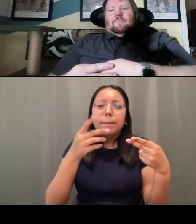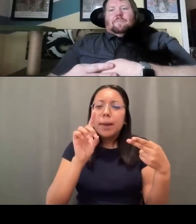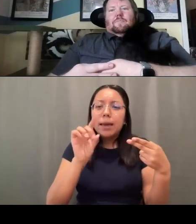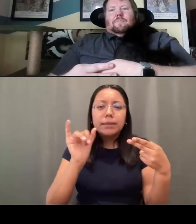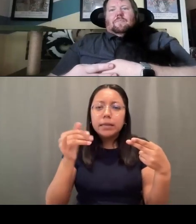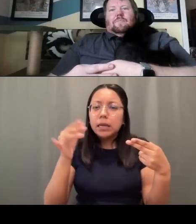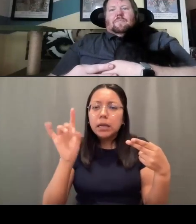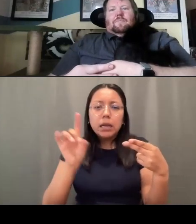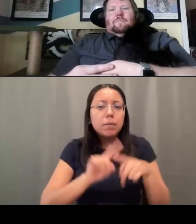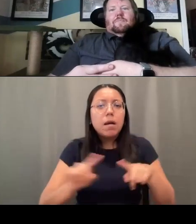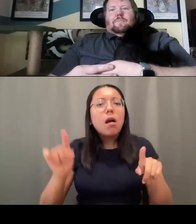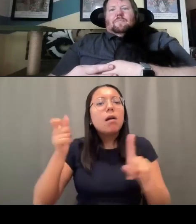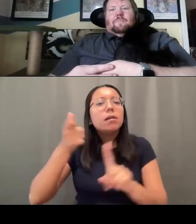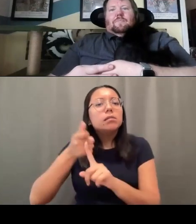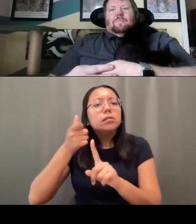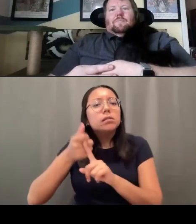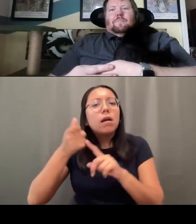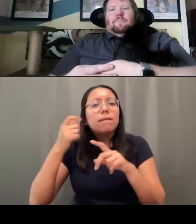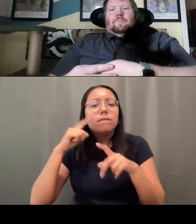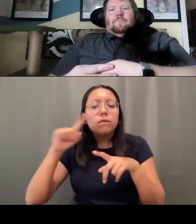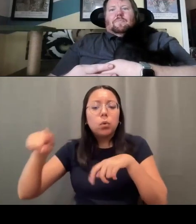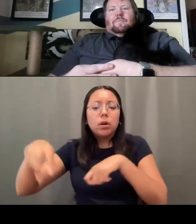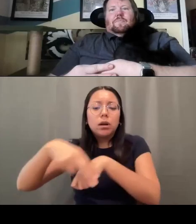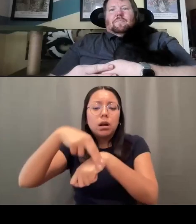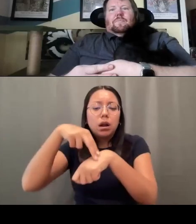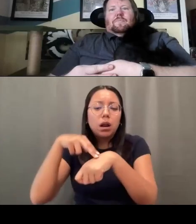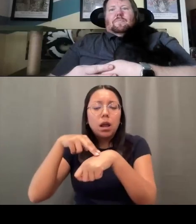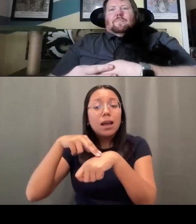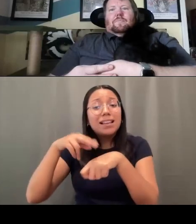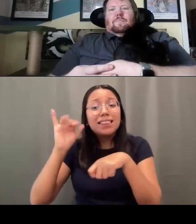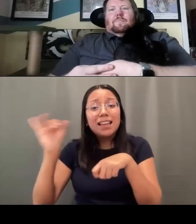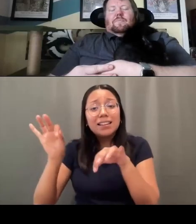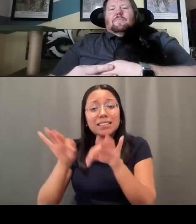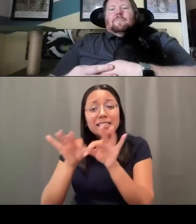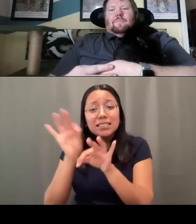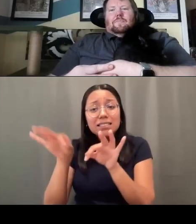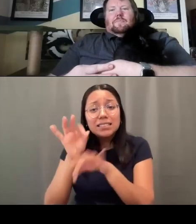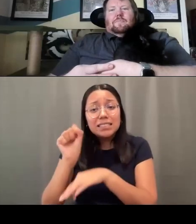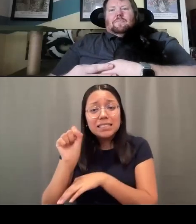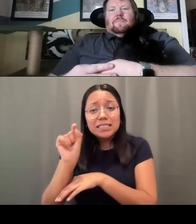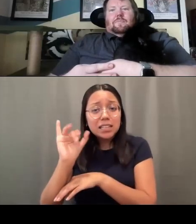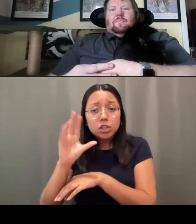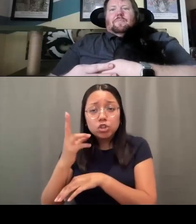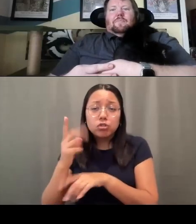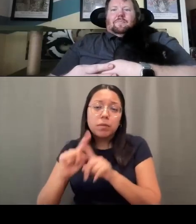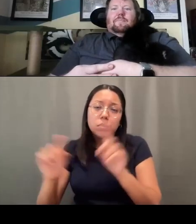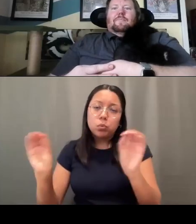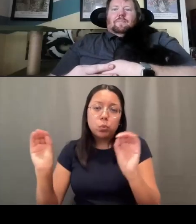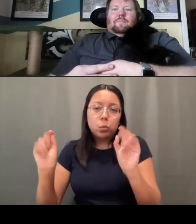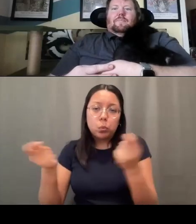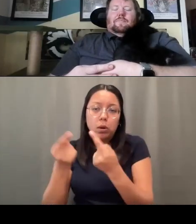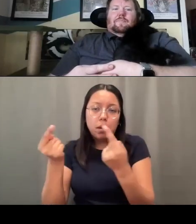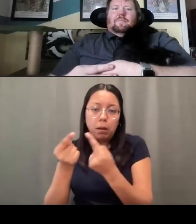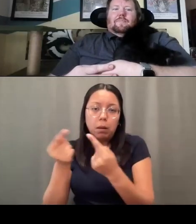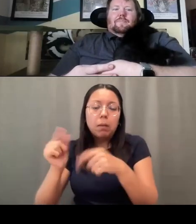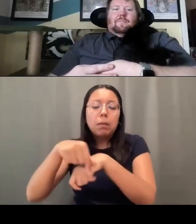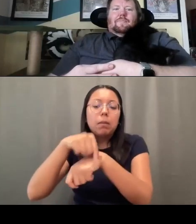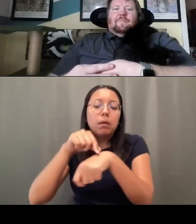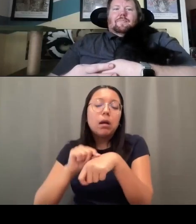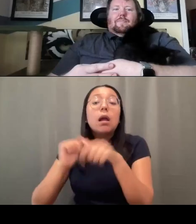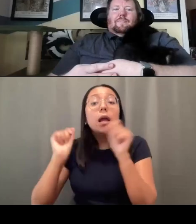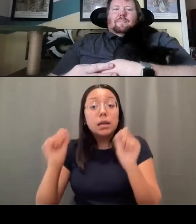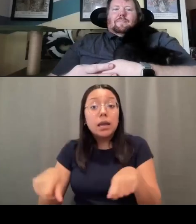somebody needed to have some of their skin pulled together a little bit, that could happen. in their office, in the therapist's